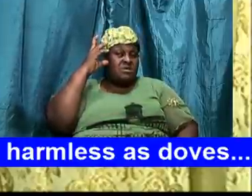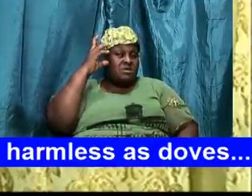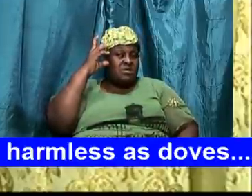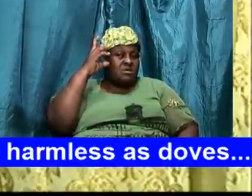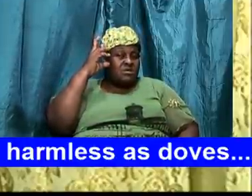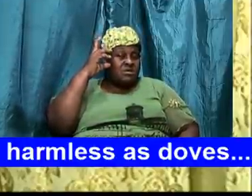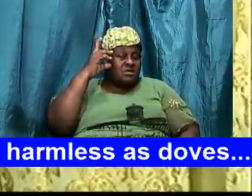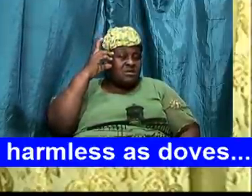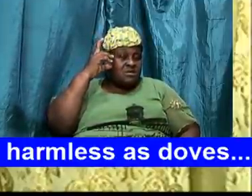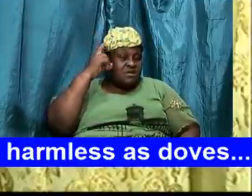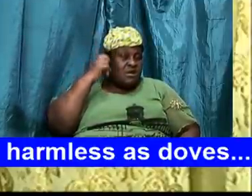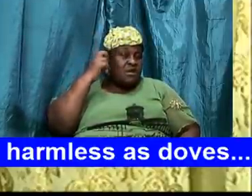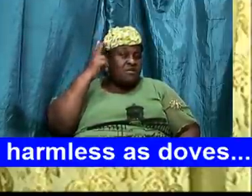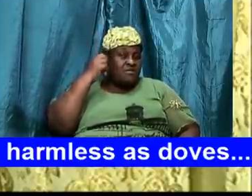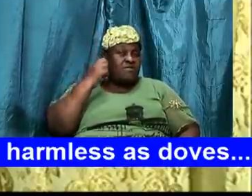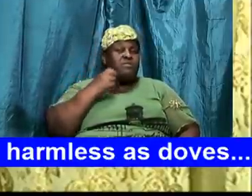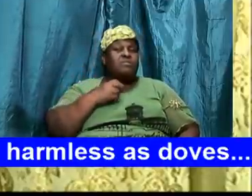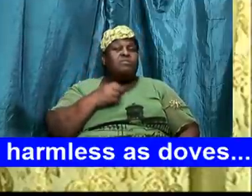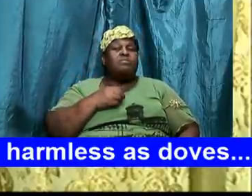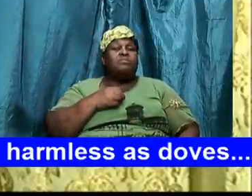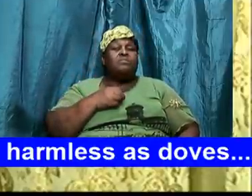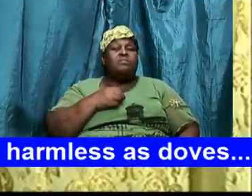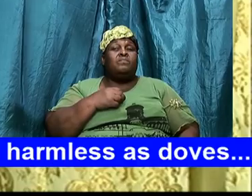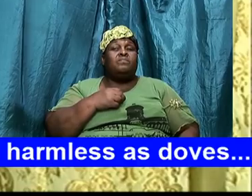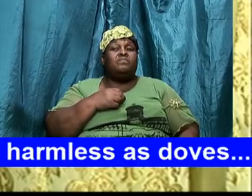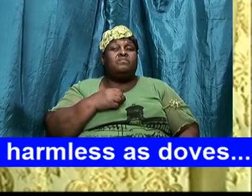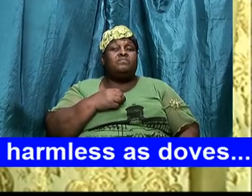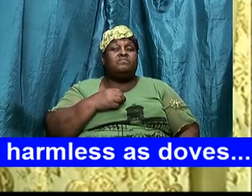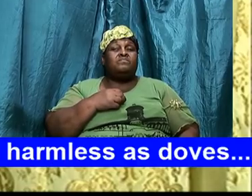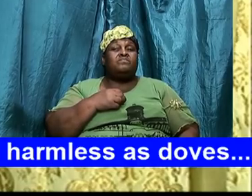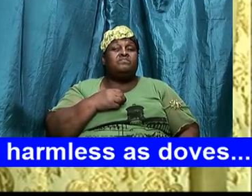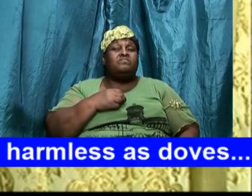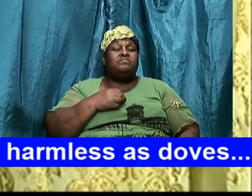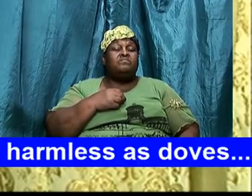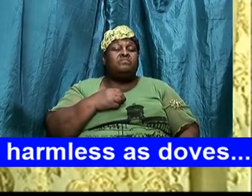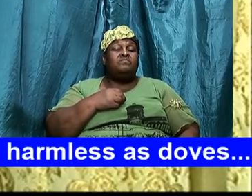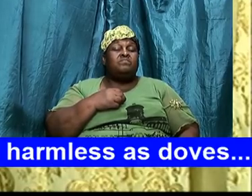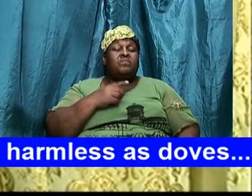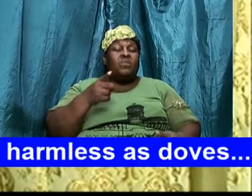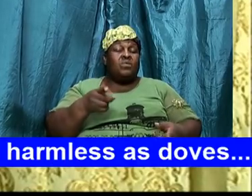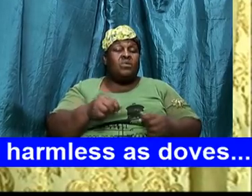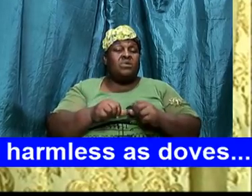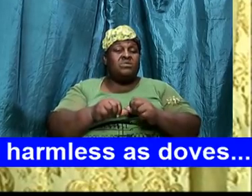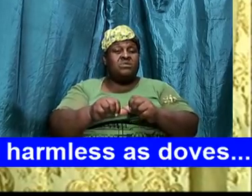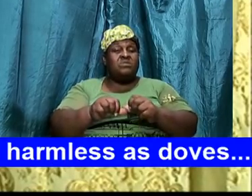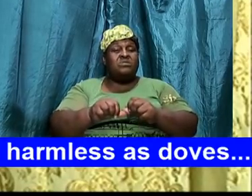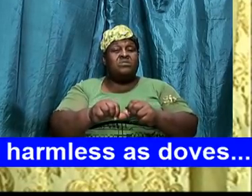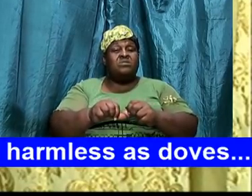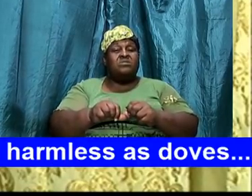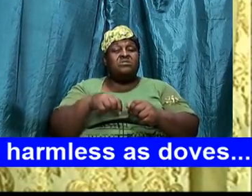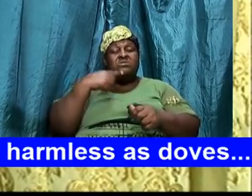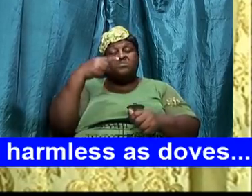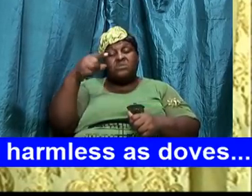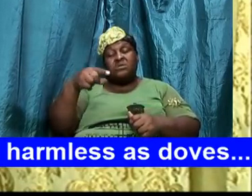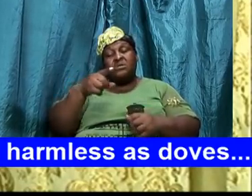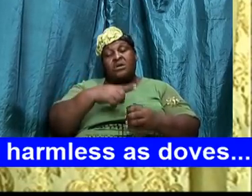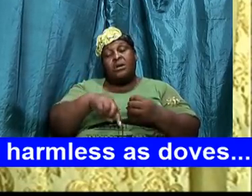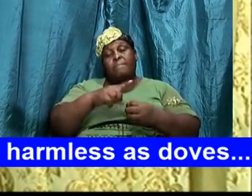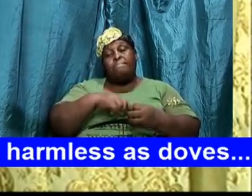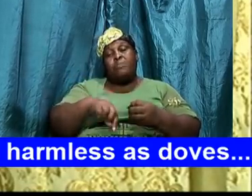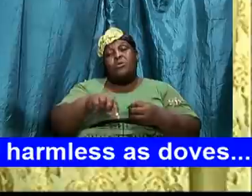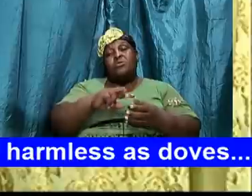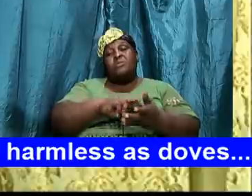did something on it and he mentioned. So we're just going to do a briefly talk about the meaning. And then we get into some of